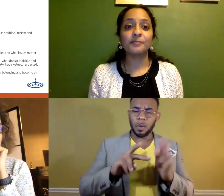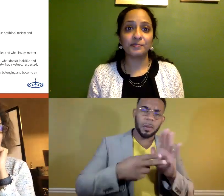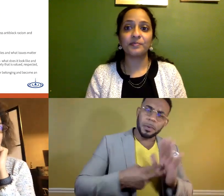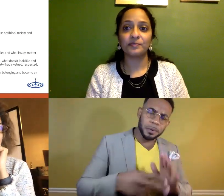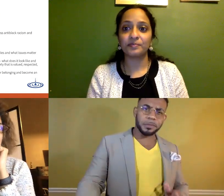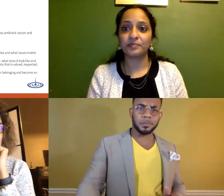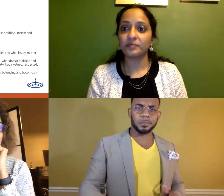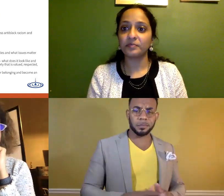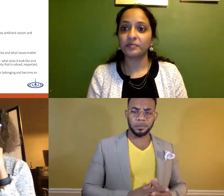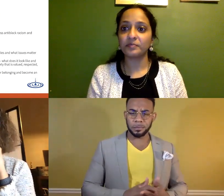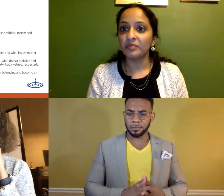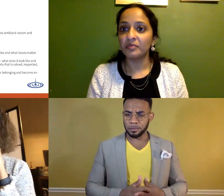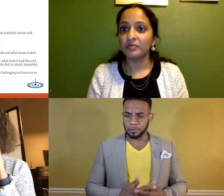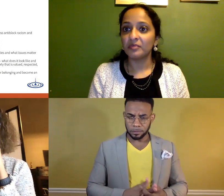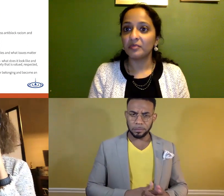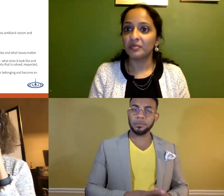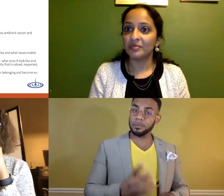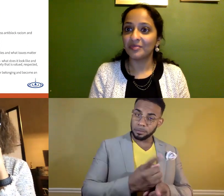purpose? Right.